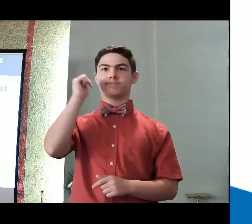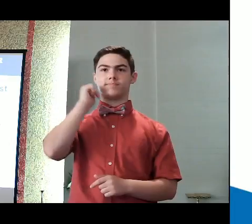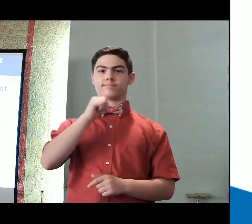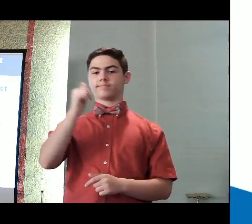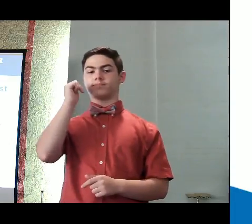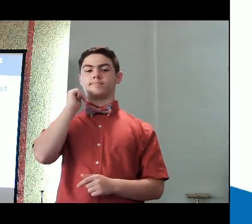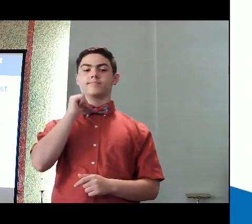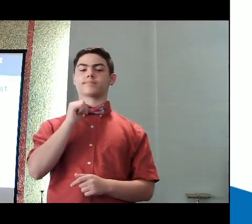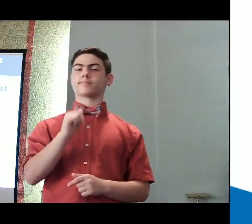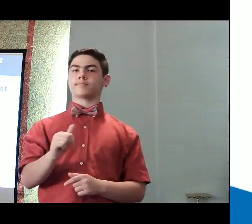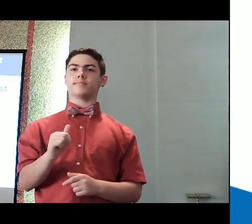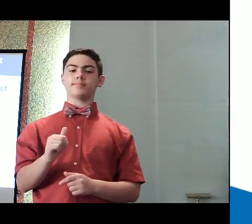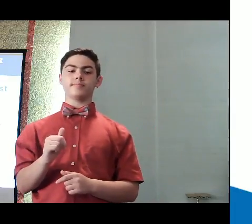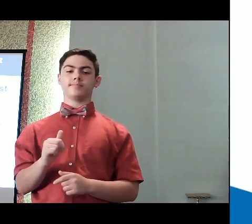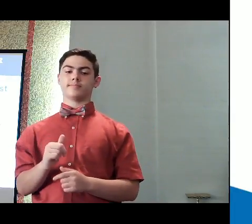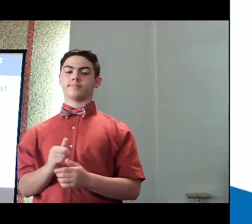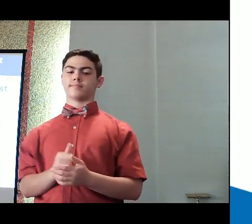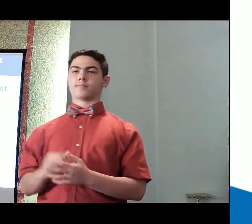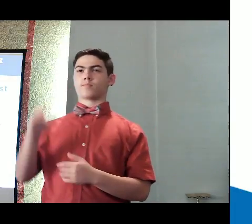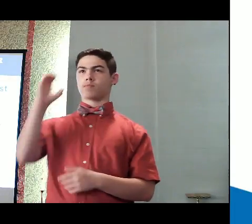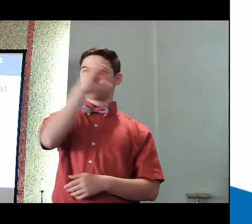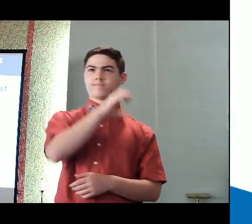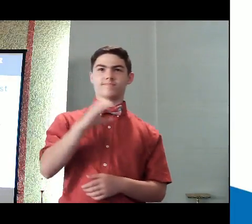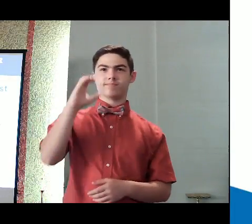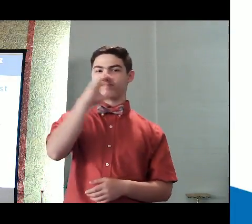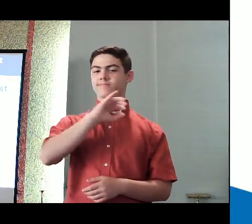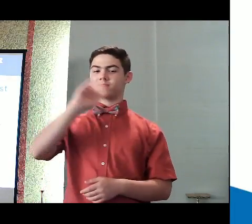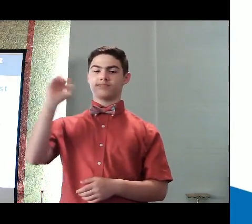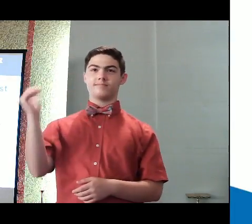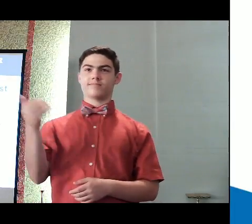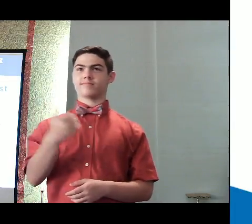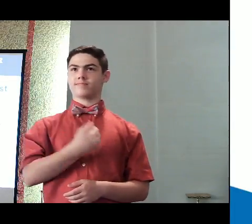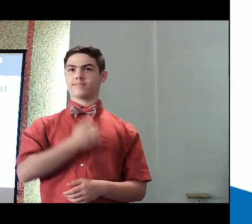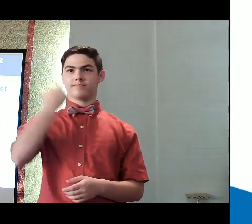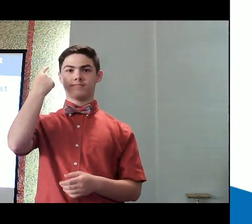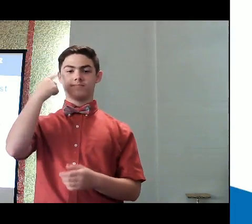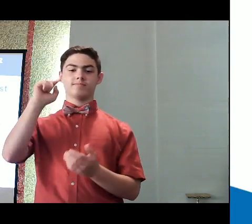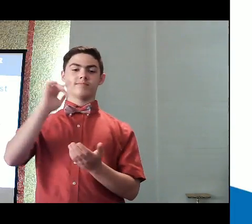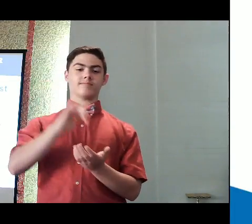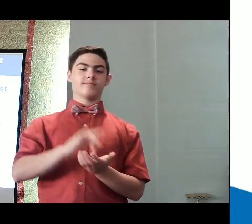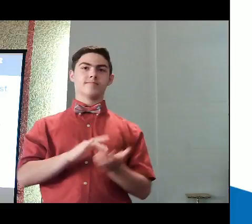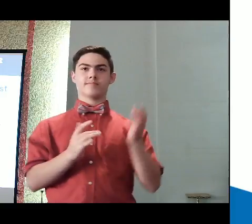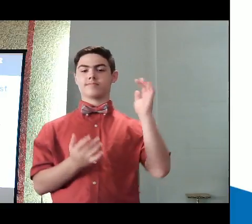Oh, let me be each day a